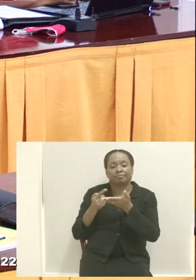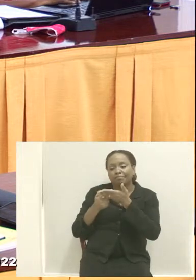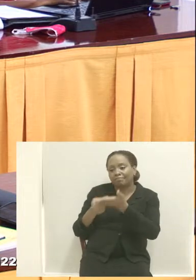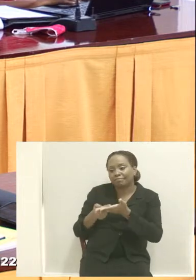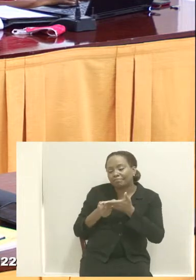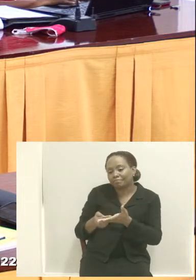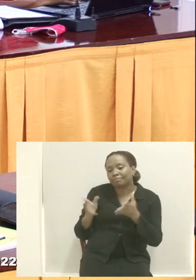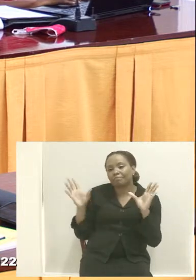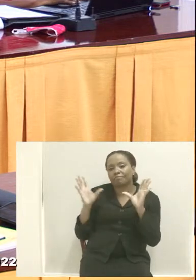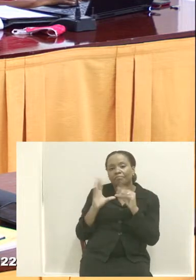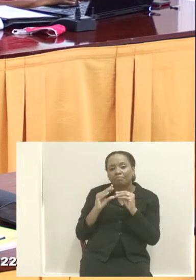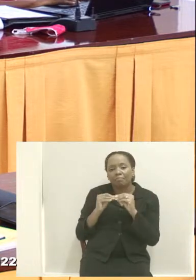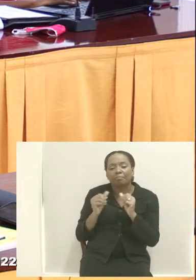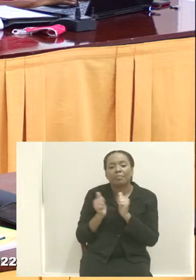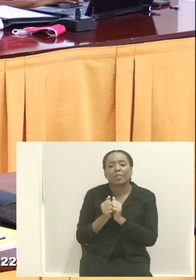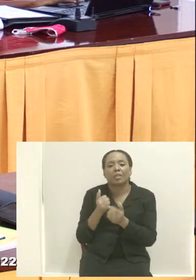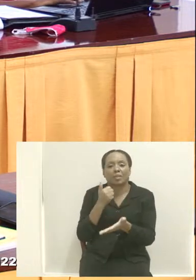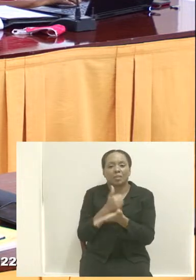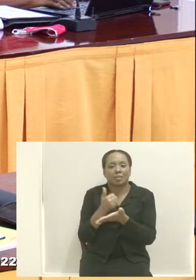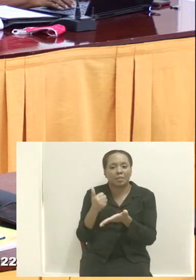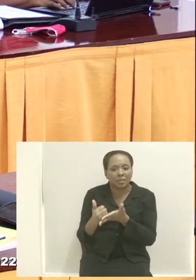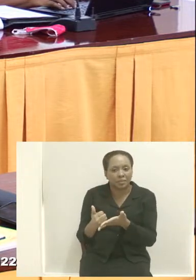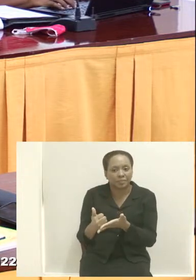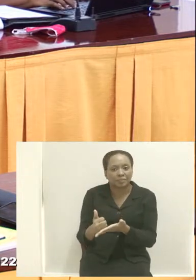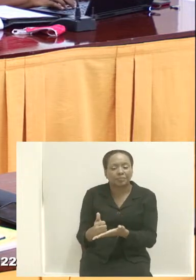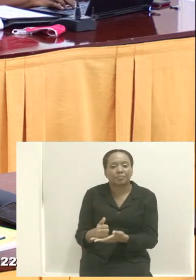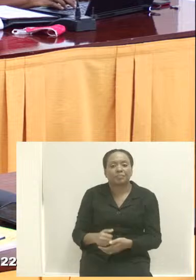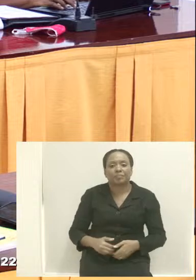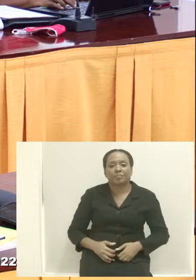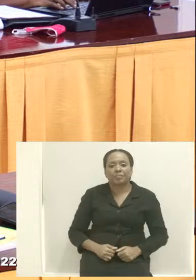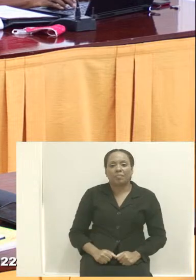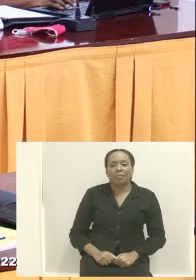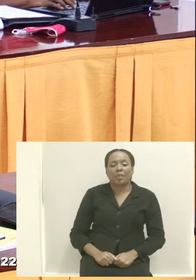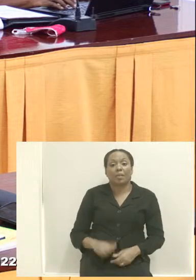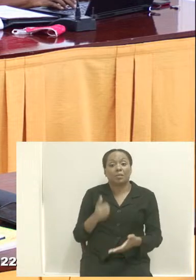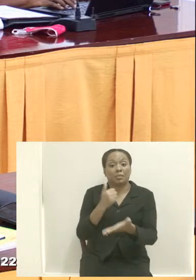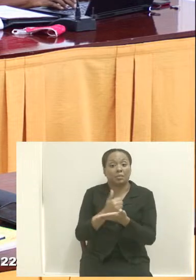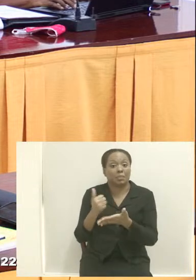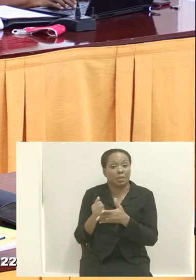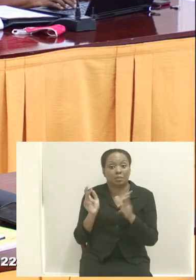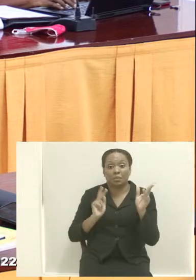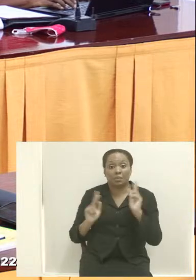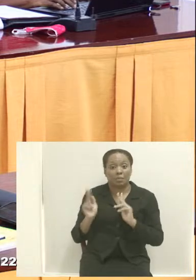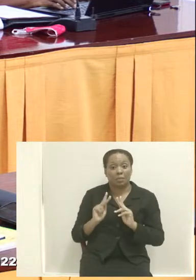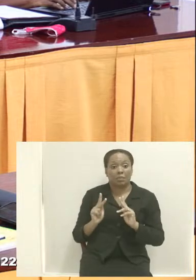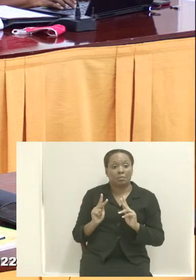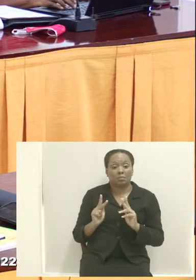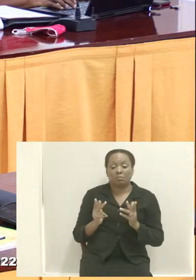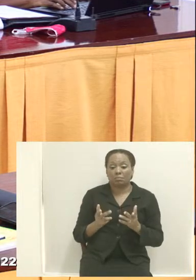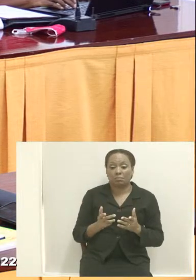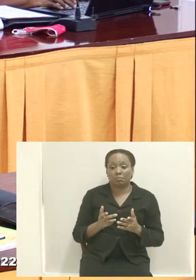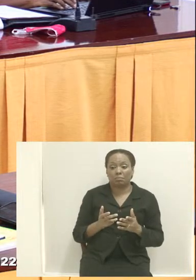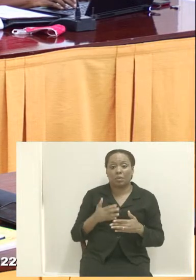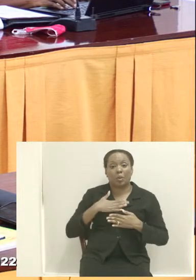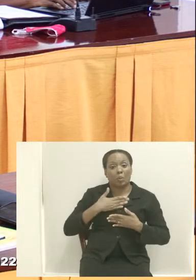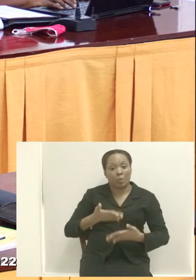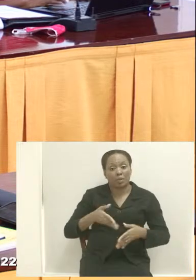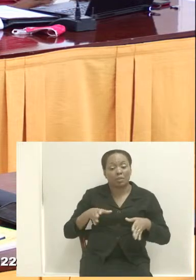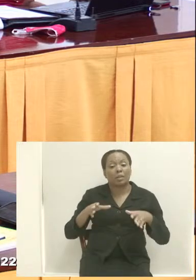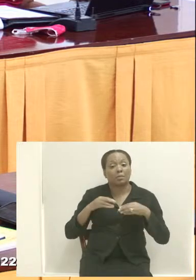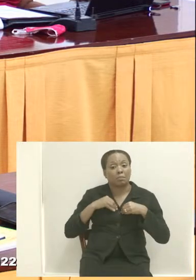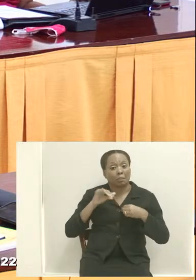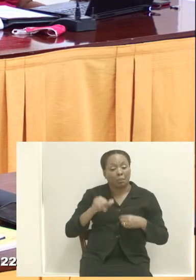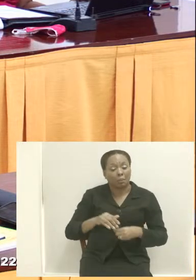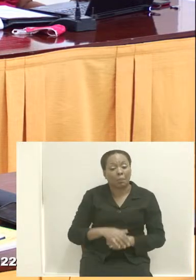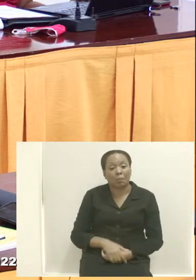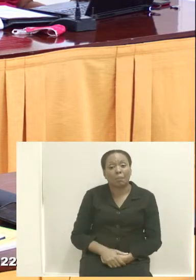They are on board. There is a need, ma'am, for us to to do a thorough assessment, a study